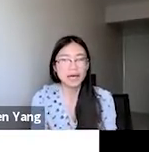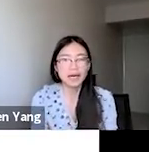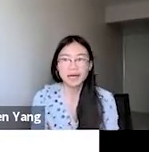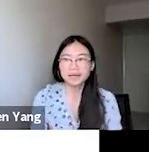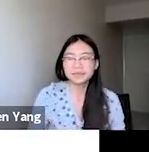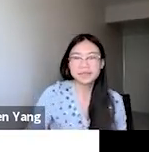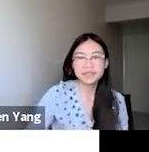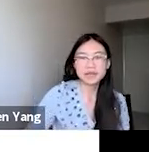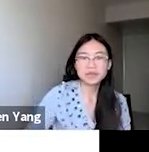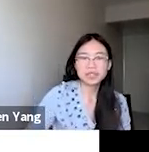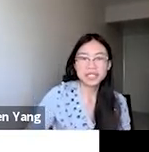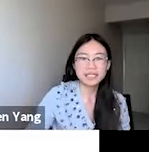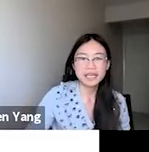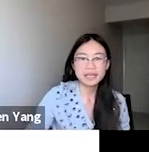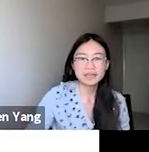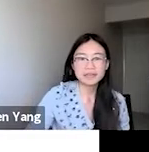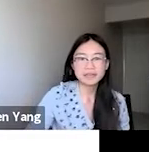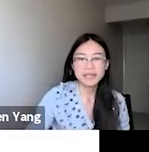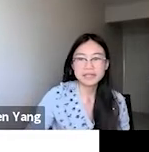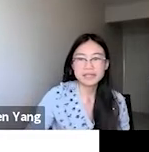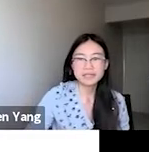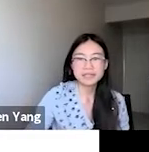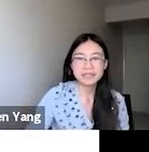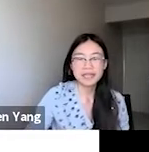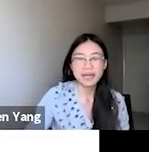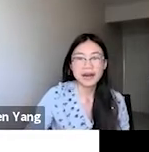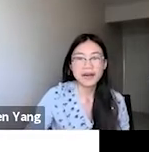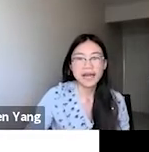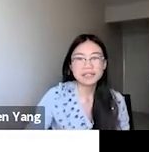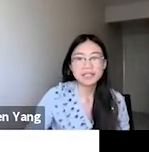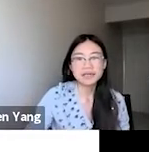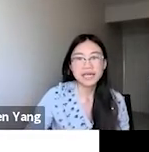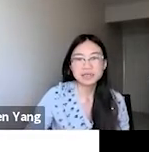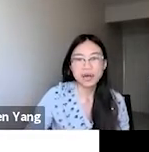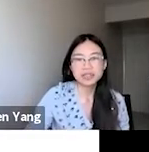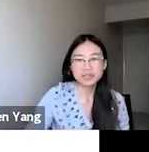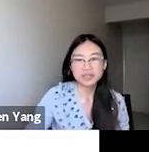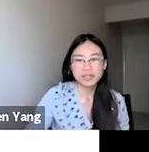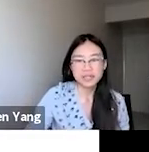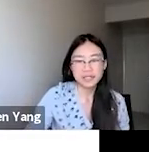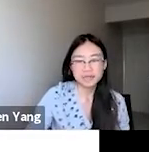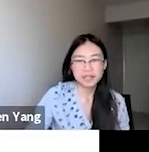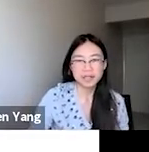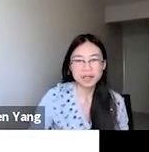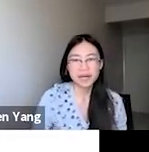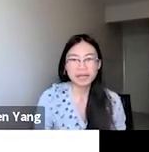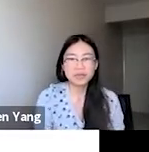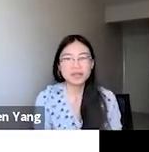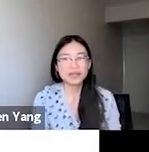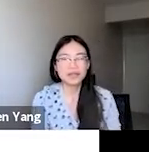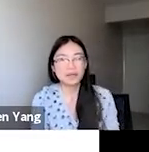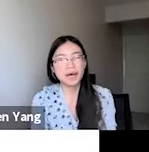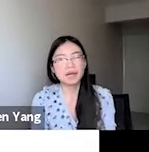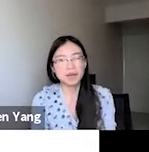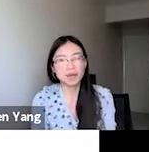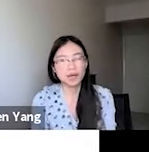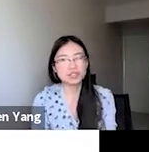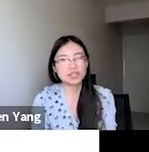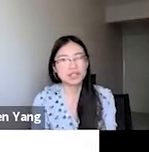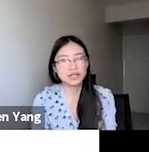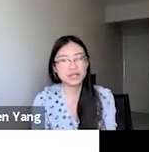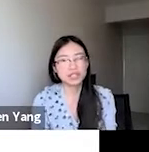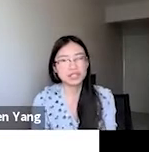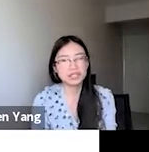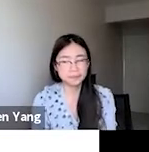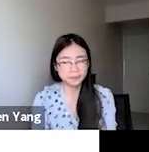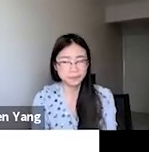STEM. So Ching, next. All right, so let's watch this video and really think about the